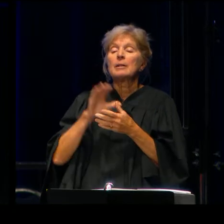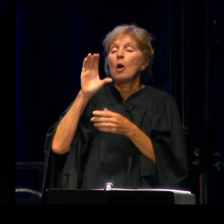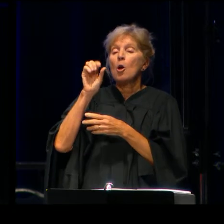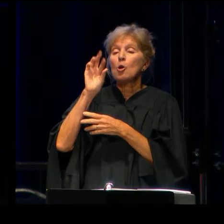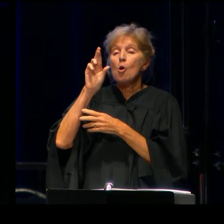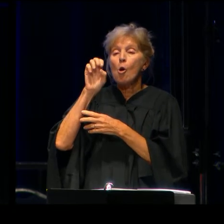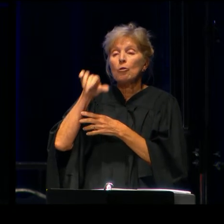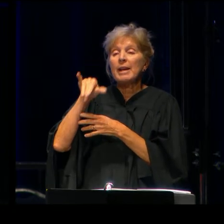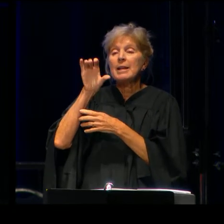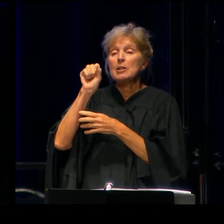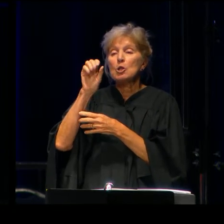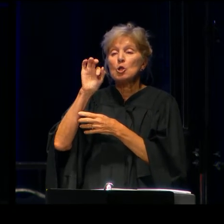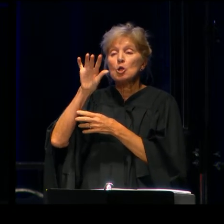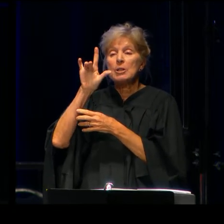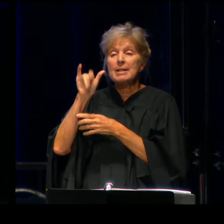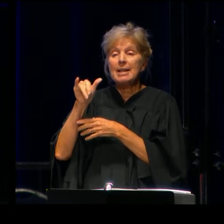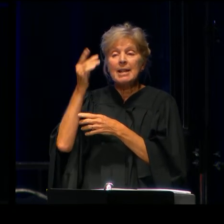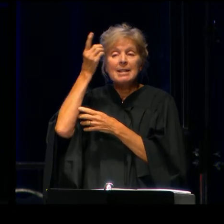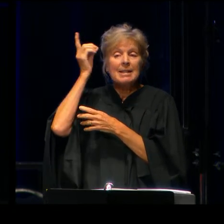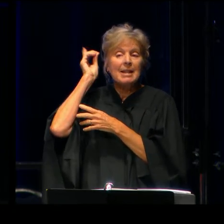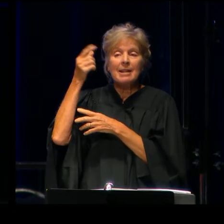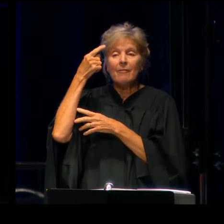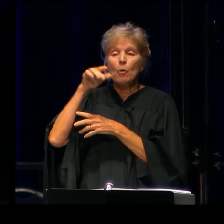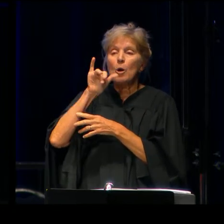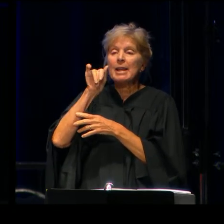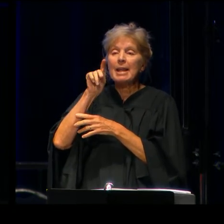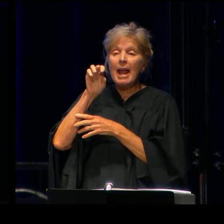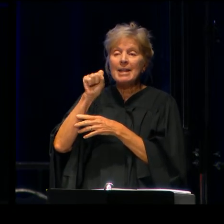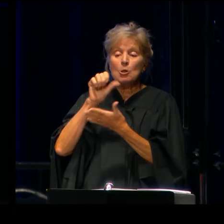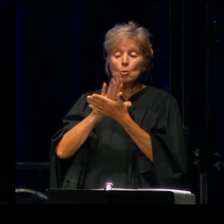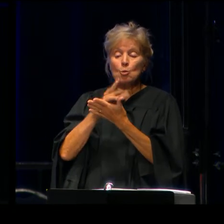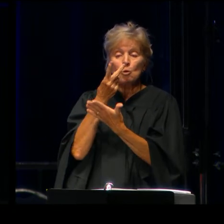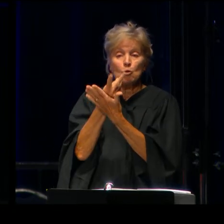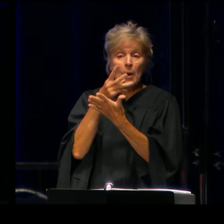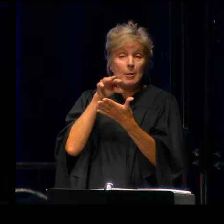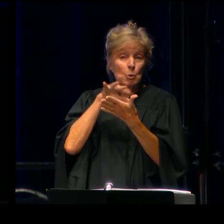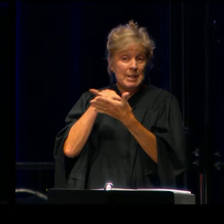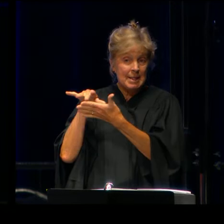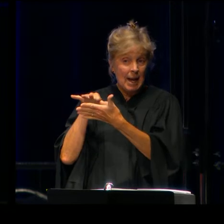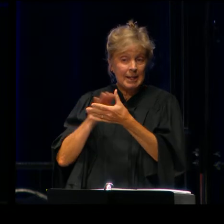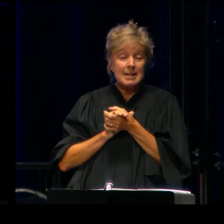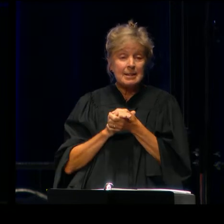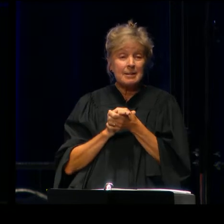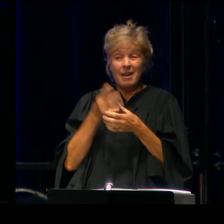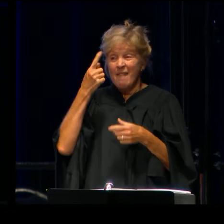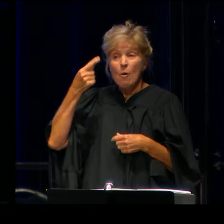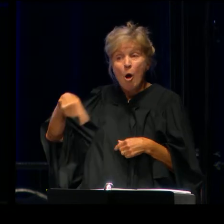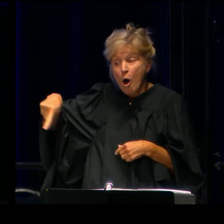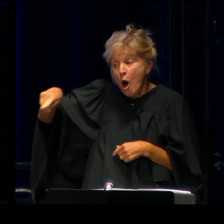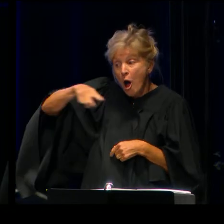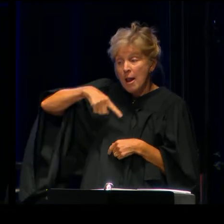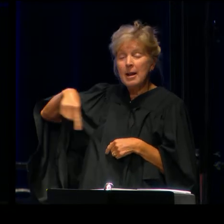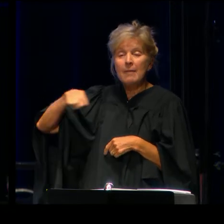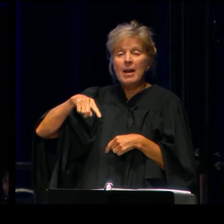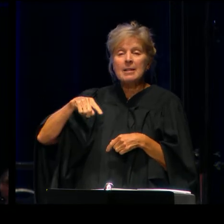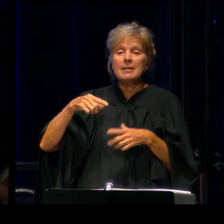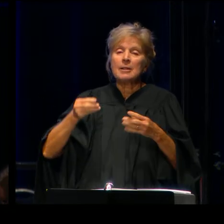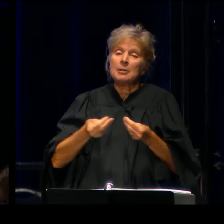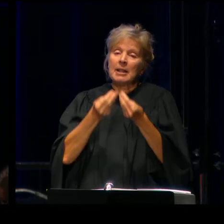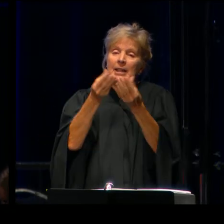Dean and Vice Provost of the Yates School of Graduate Studies. On behalf of us all, I